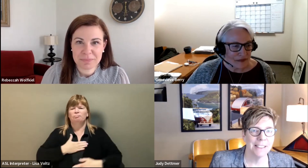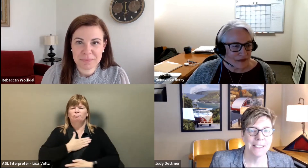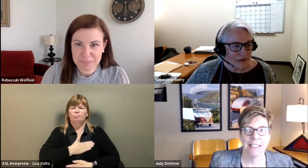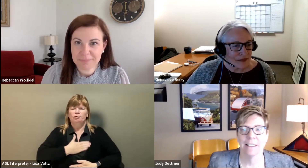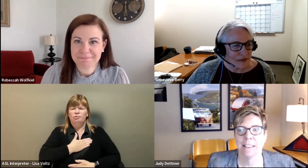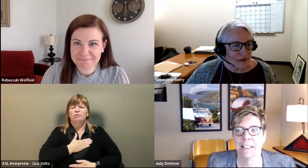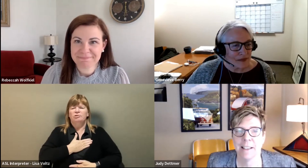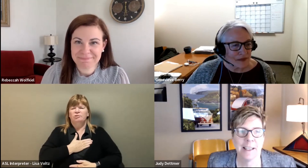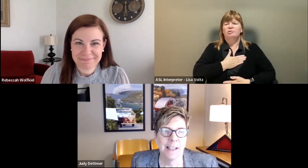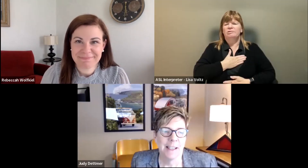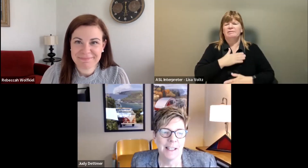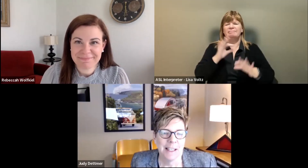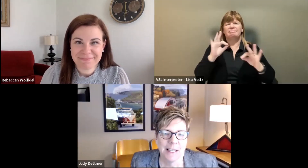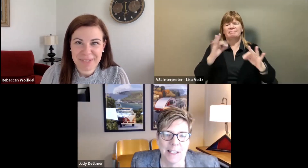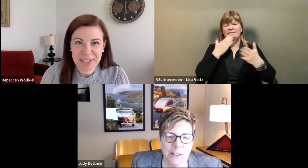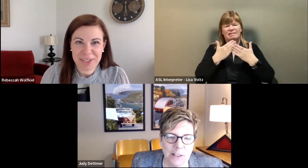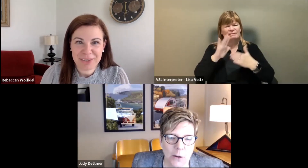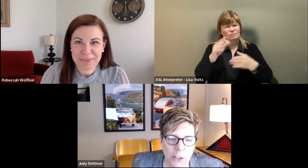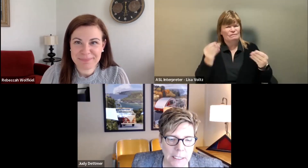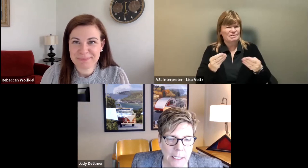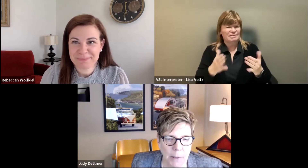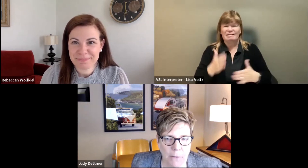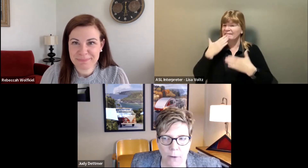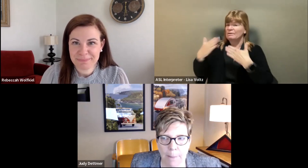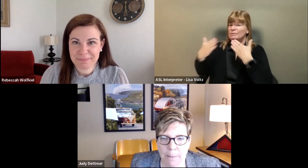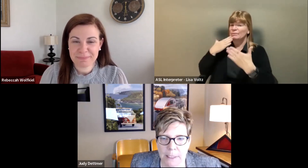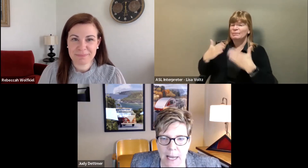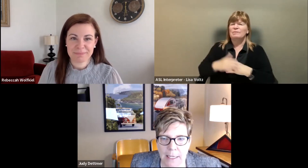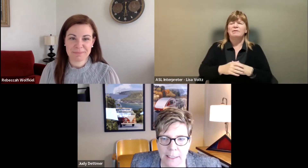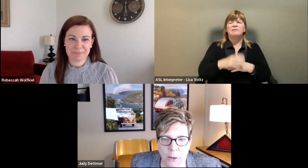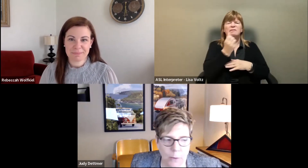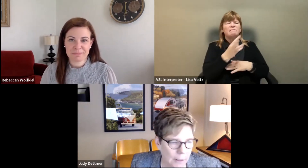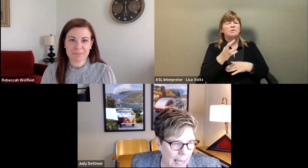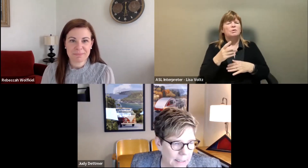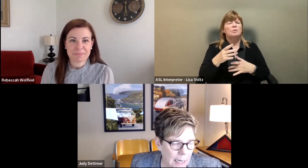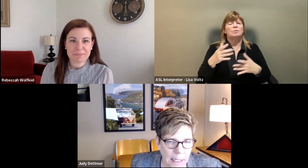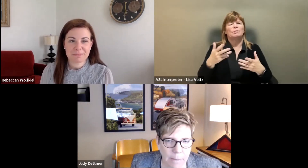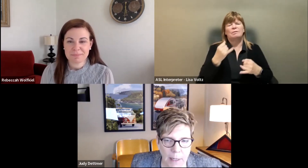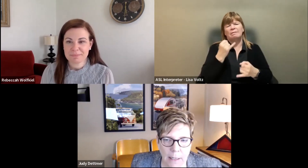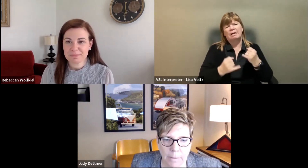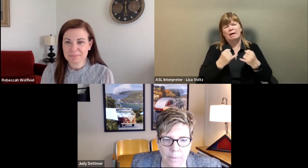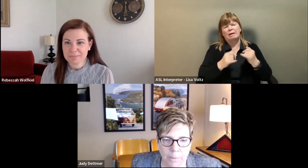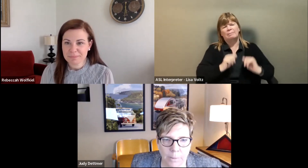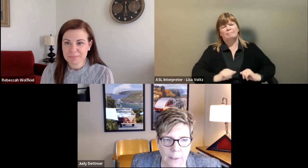for facilitating. Thank you. So just a couple of wrap-up slides. I know we're at